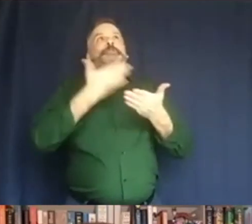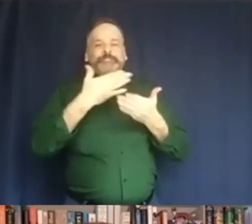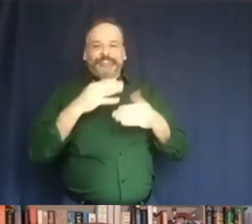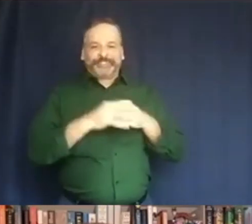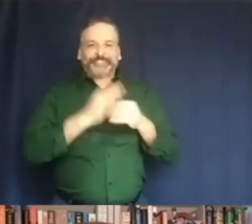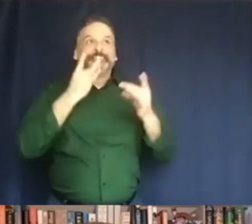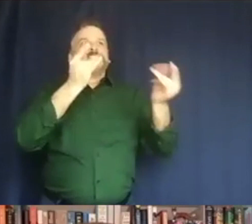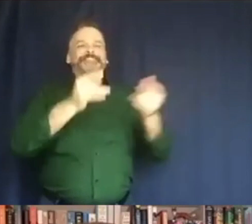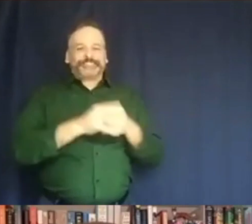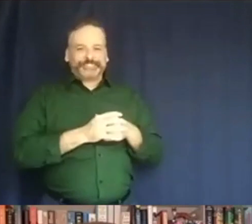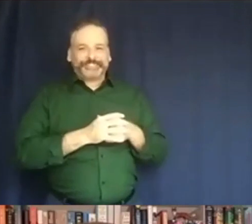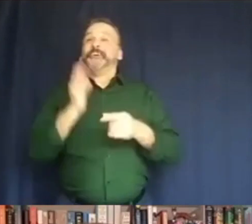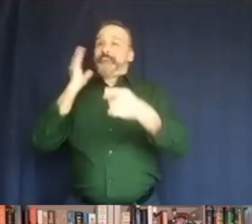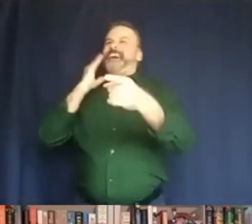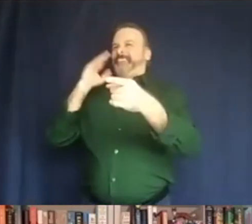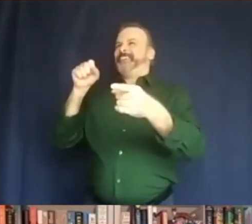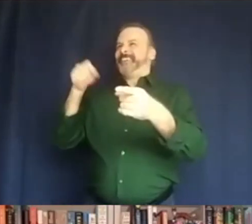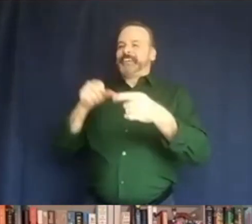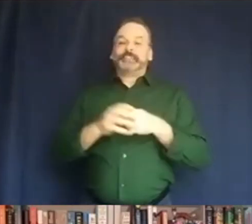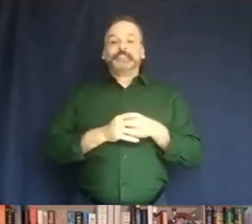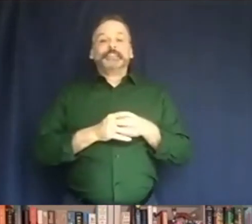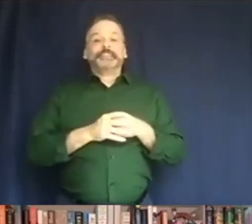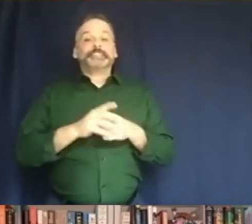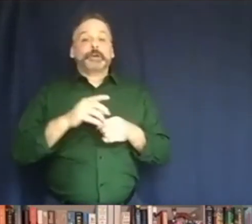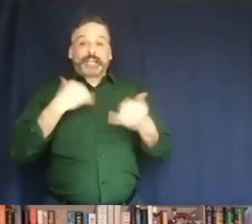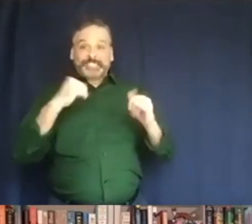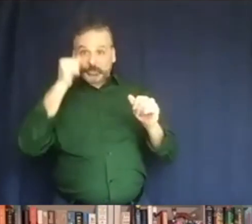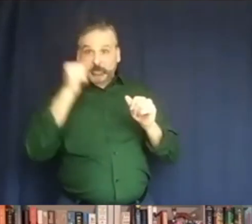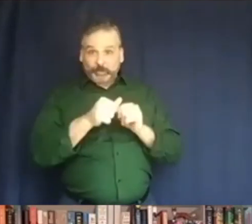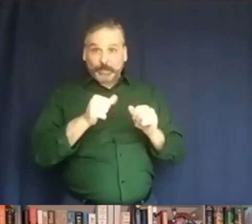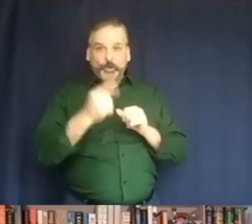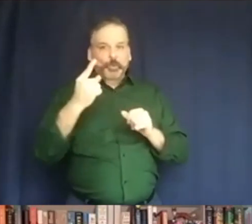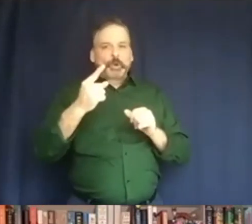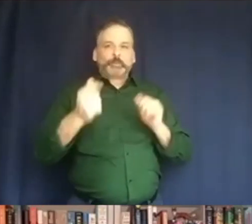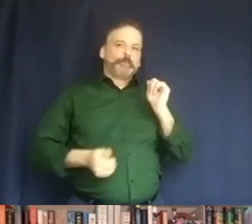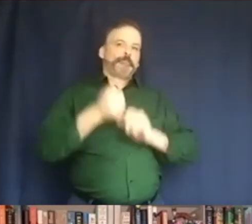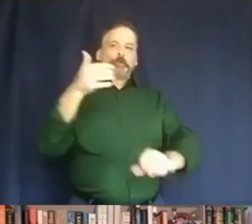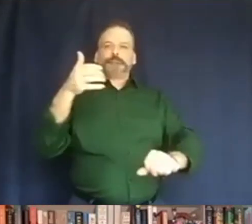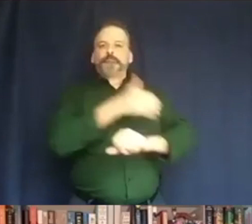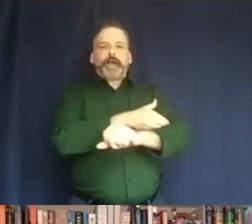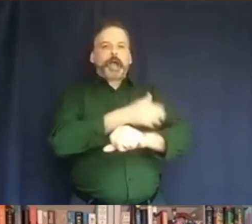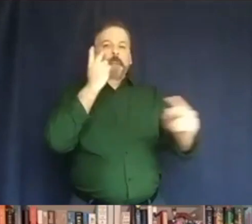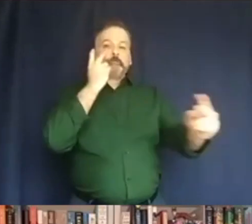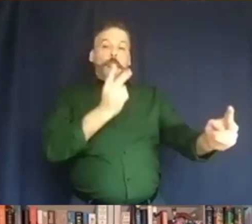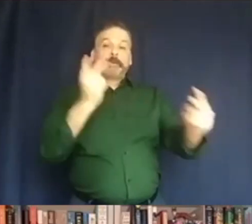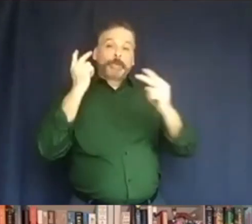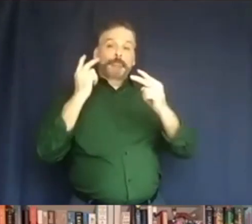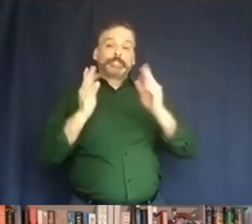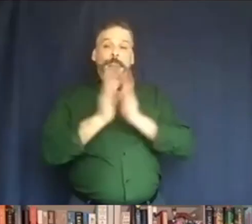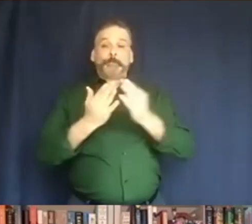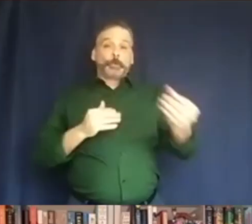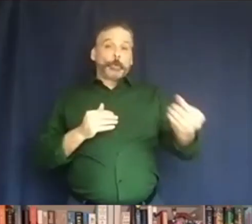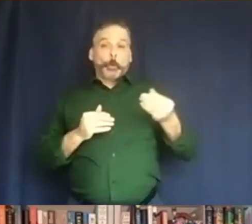Yeah, I relate. So I still remember that. It's one of my most powerful memories of just holding my book in